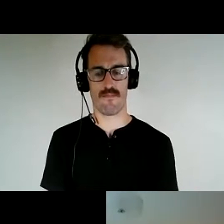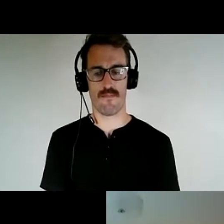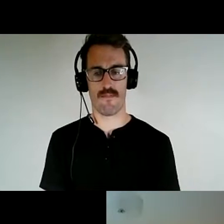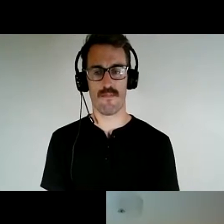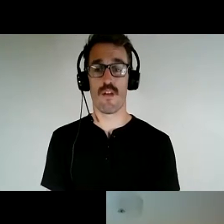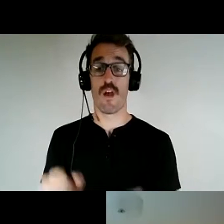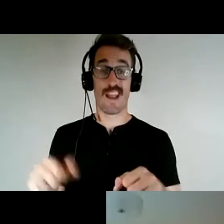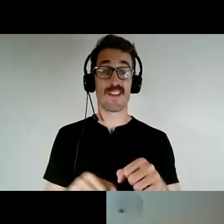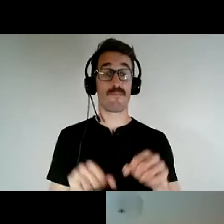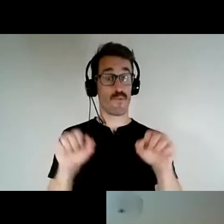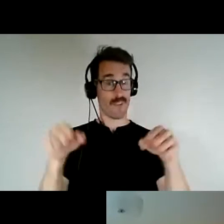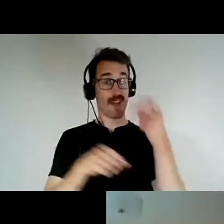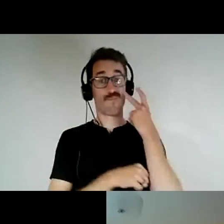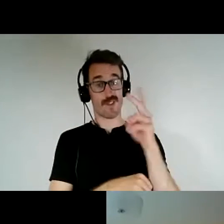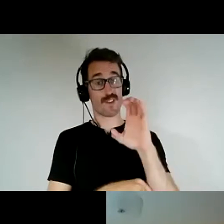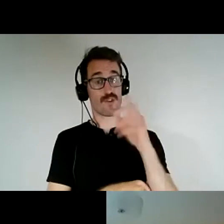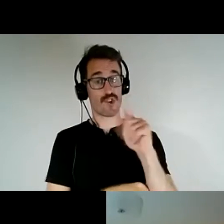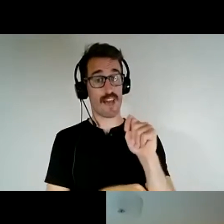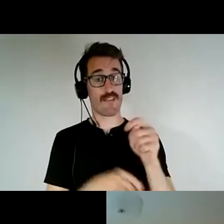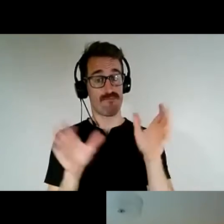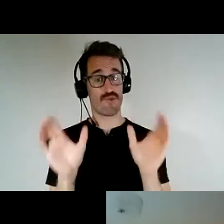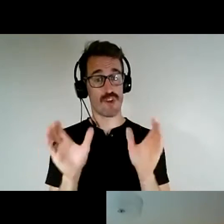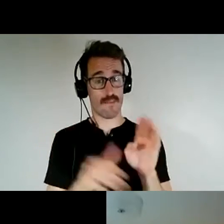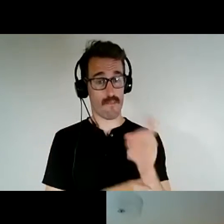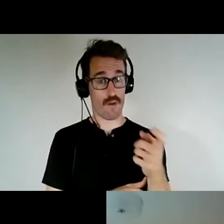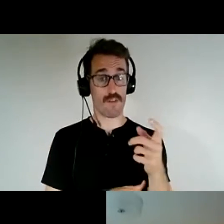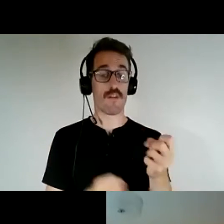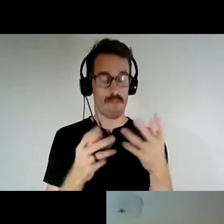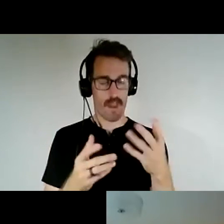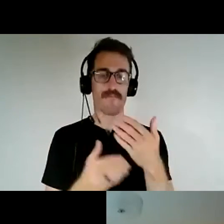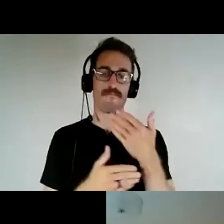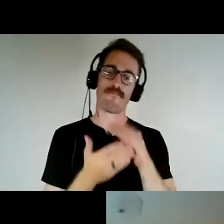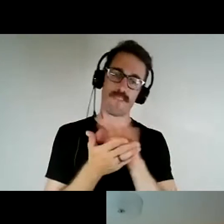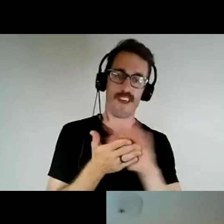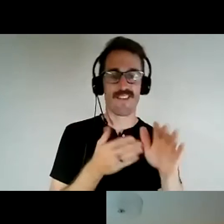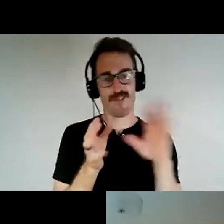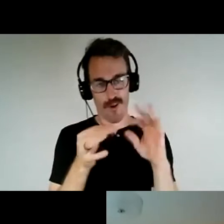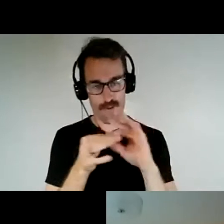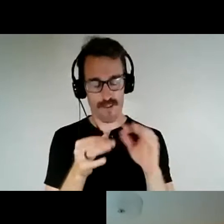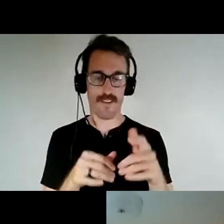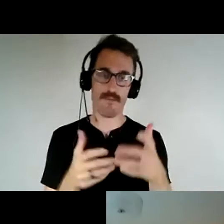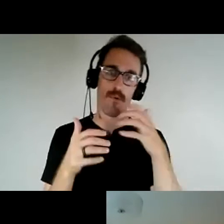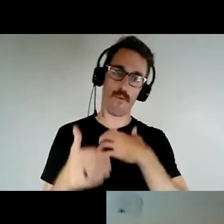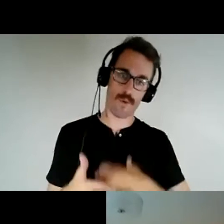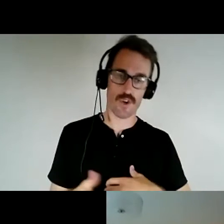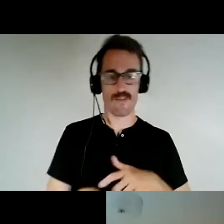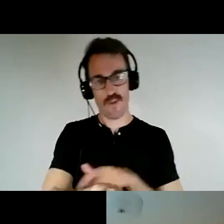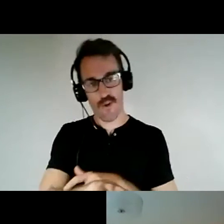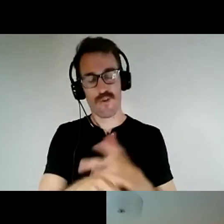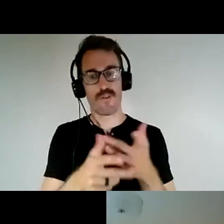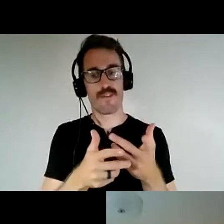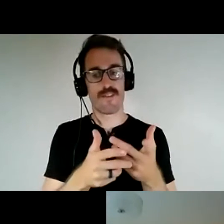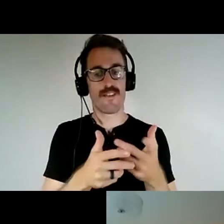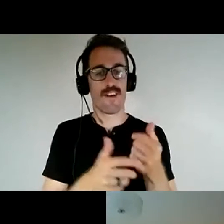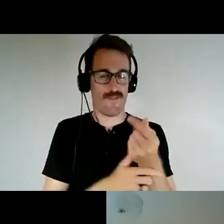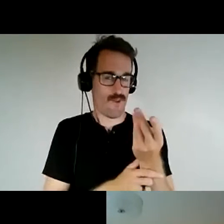of wonderful comments about your presentation, people wishing that it was longer, few constructive criticism. We're